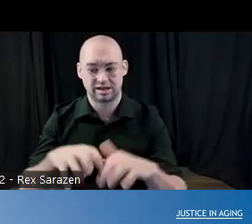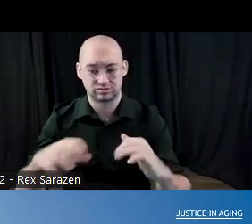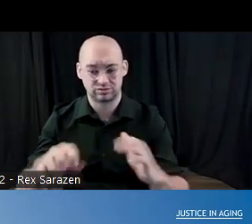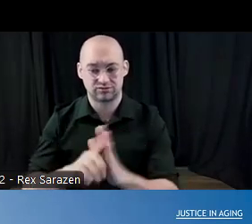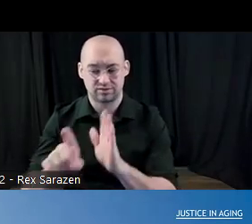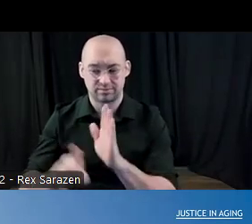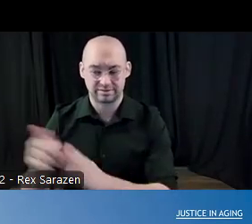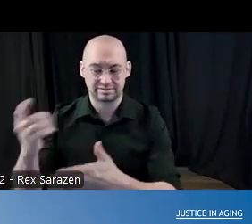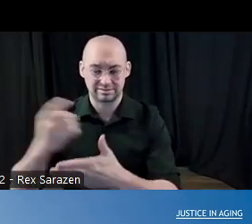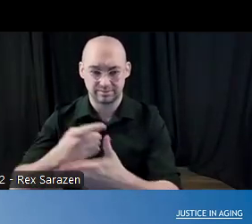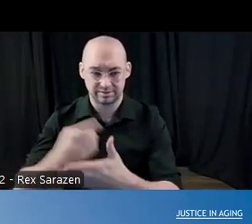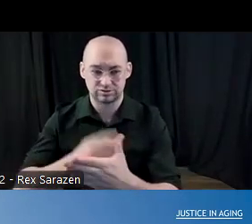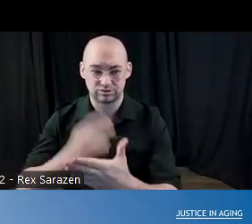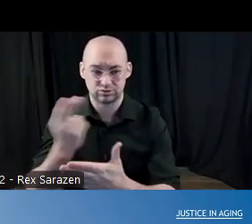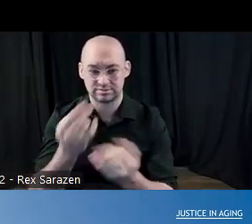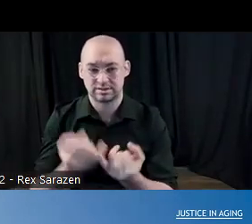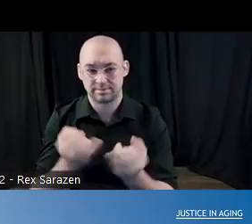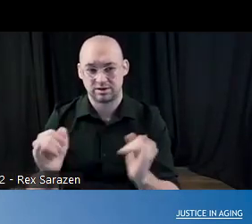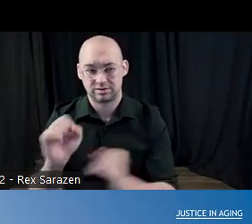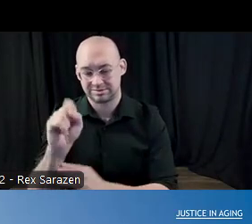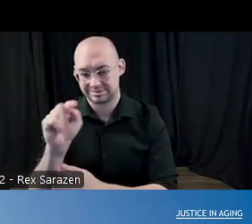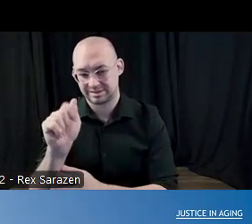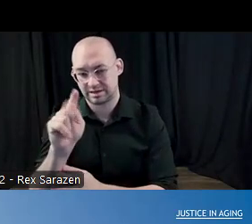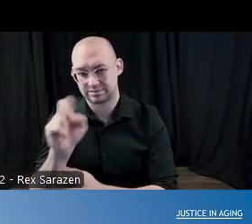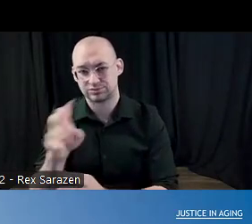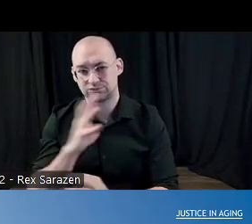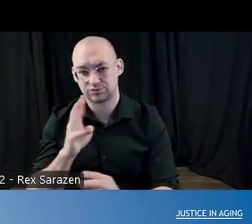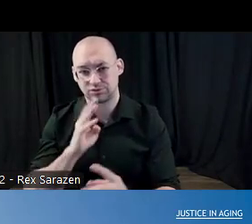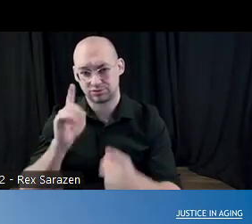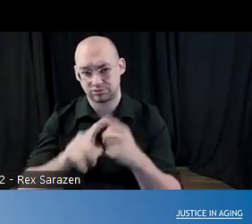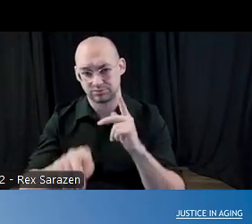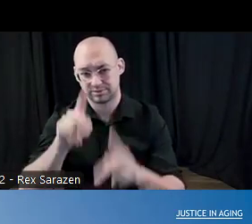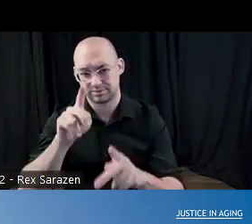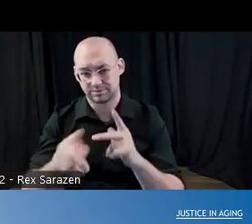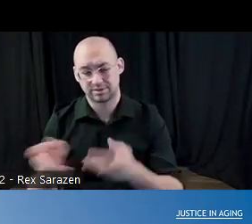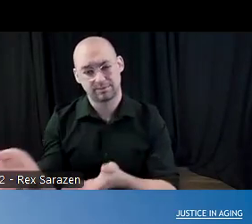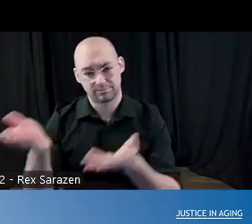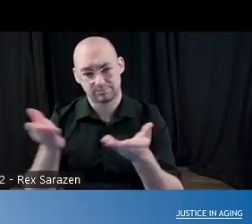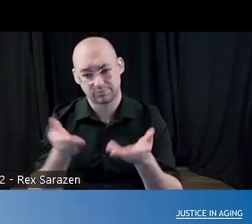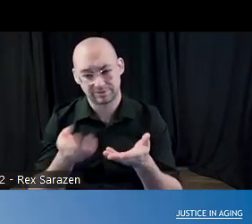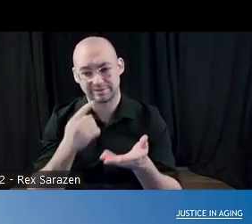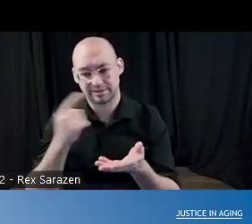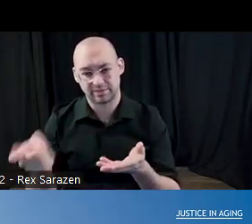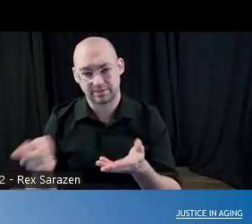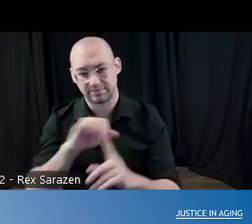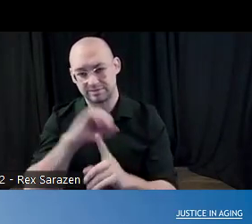our independent status to talk to people, to bring, tell them what the situation is, to bring